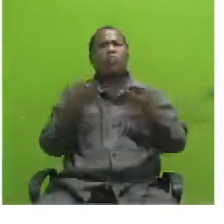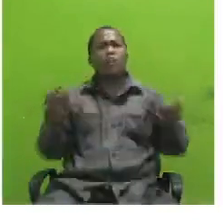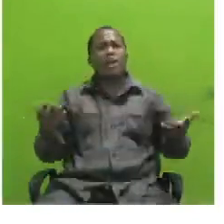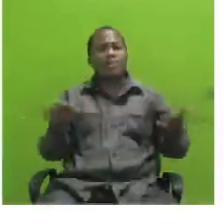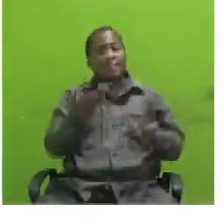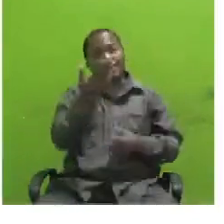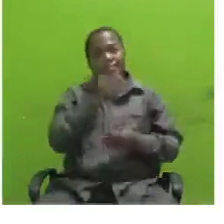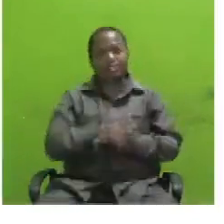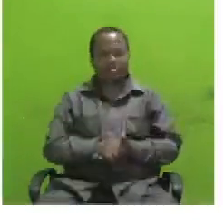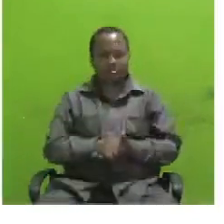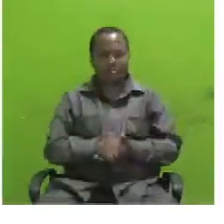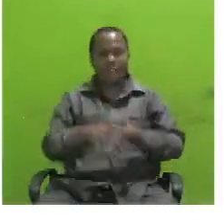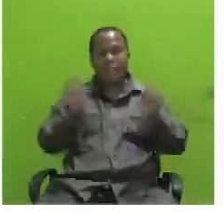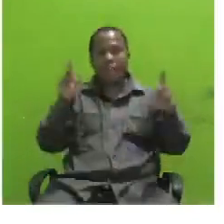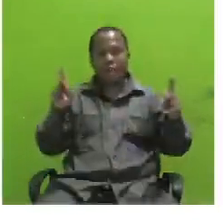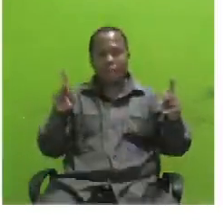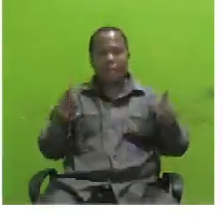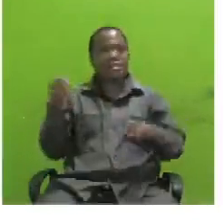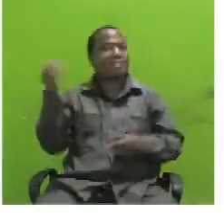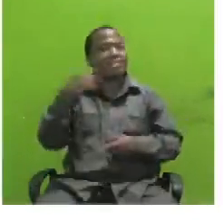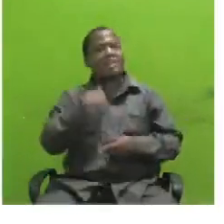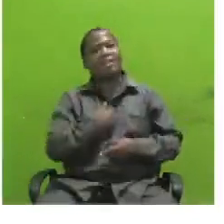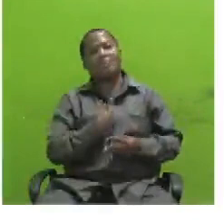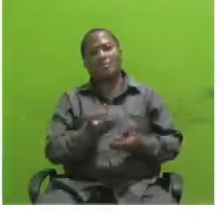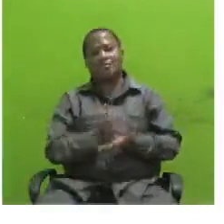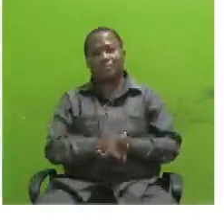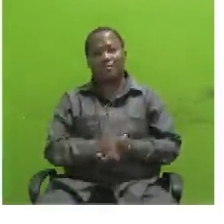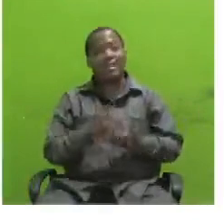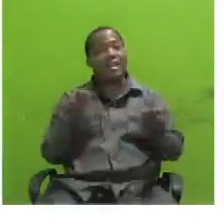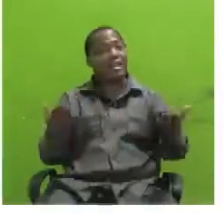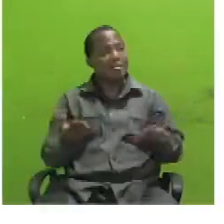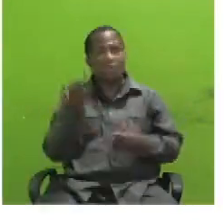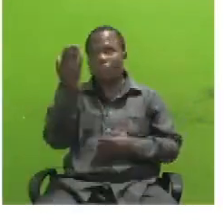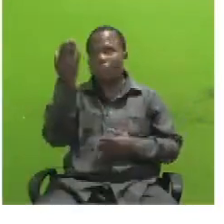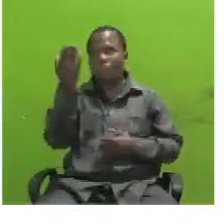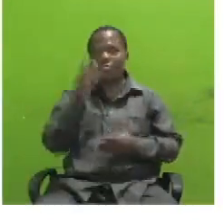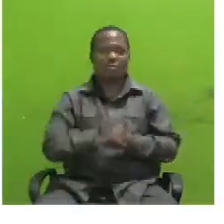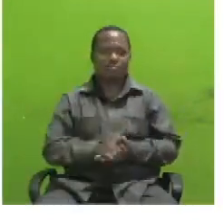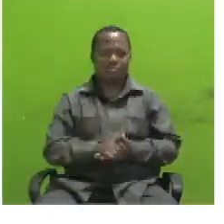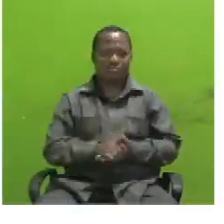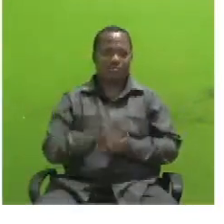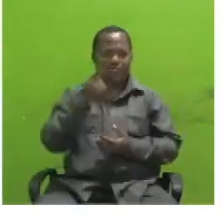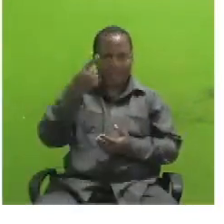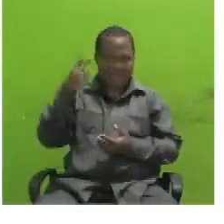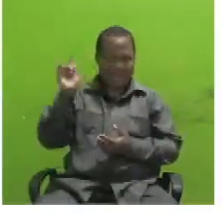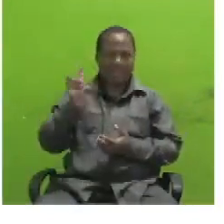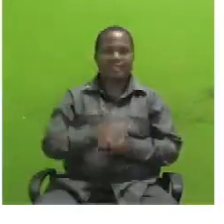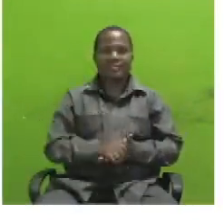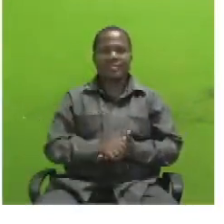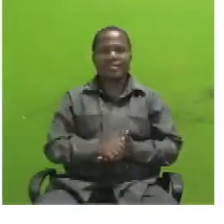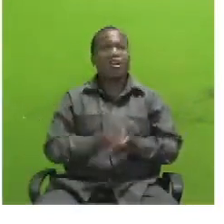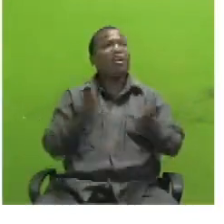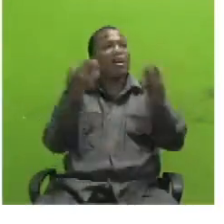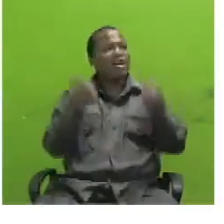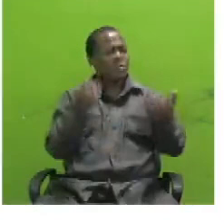What are they? Yeah, tell me, my dear. Yes, you? Digits, yes. Can you read